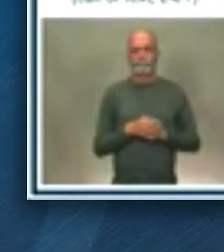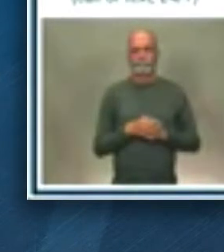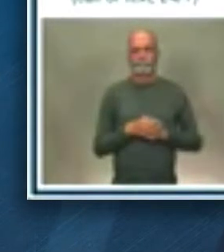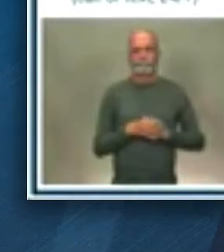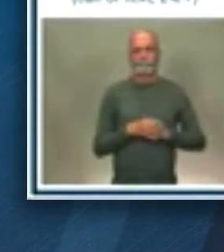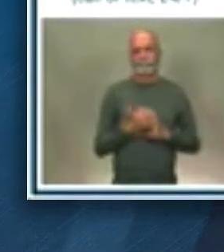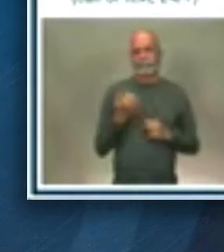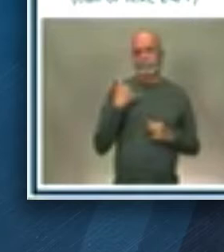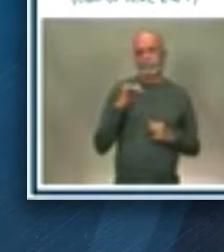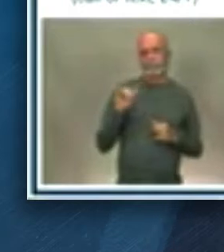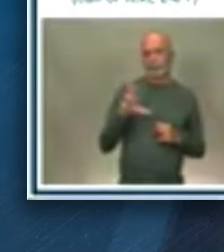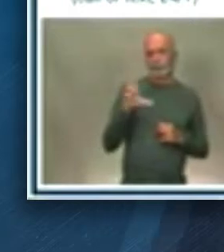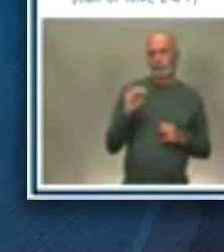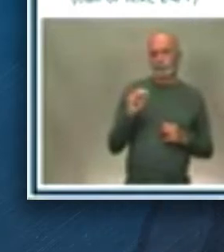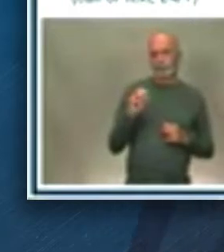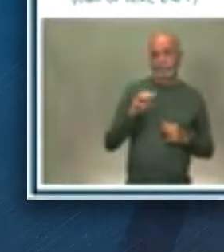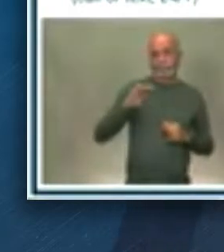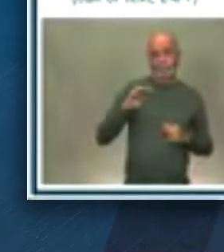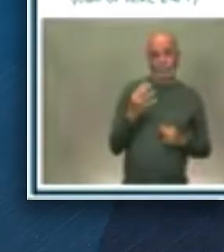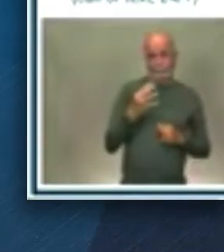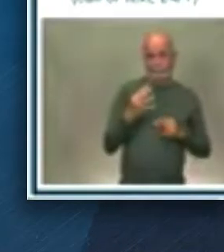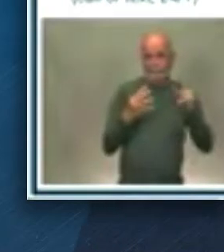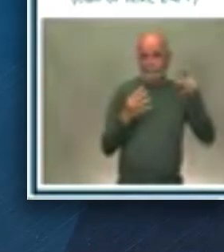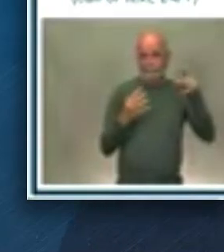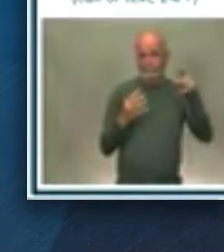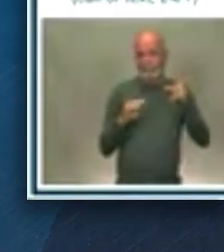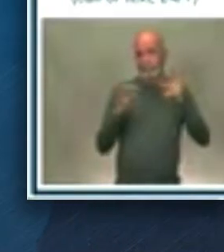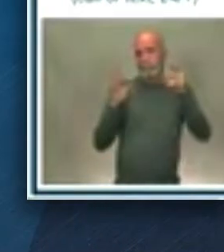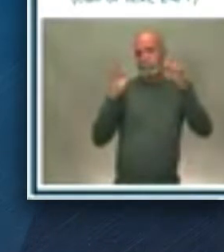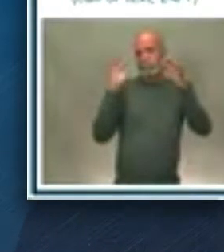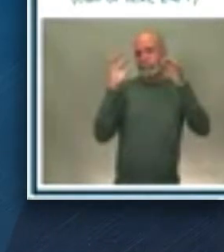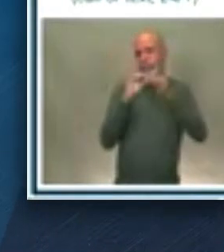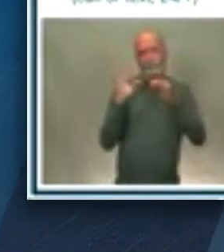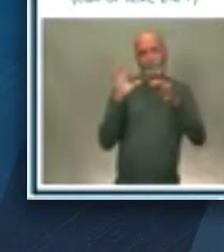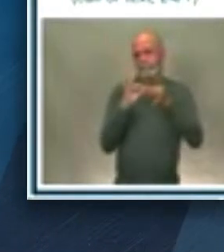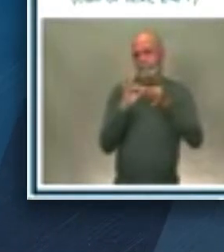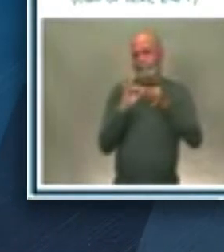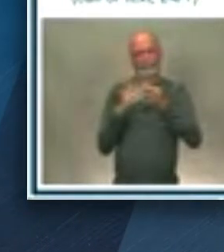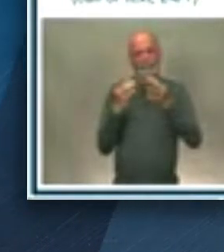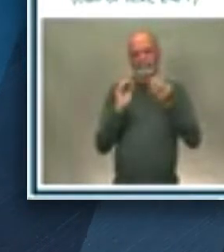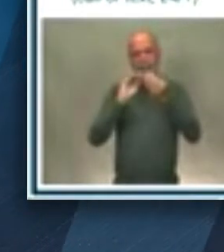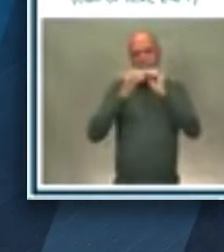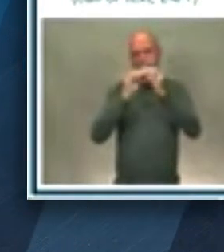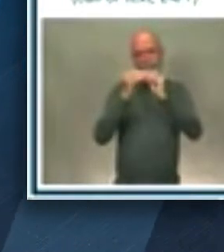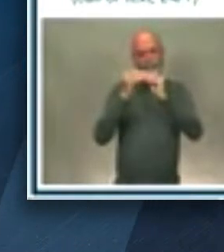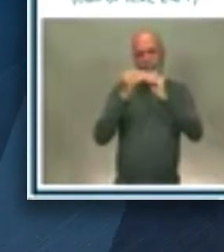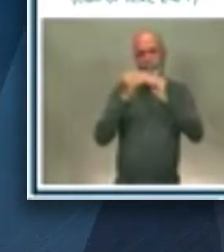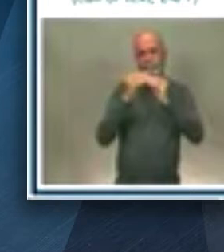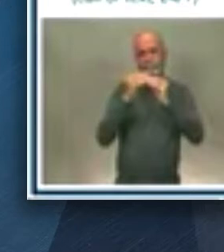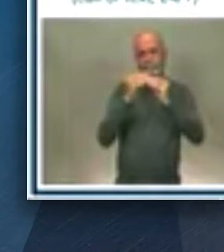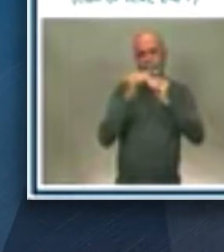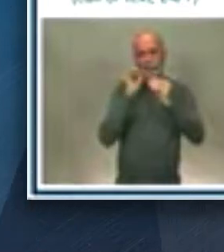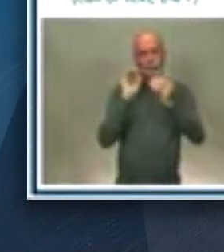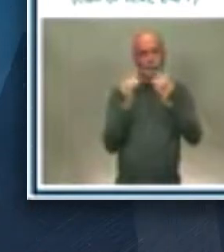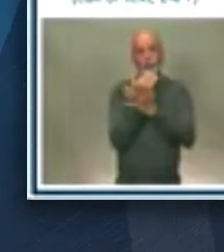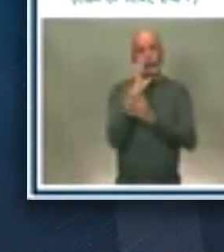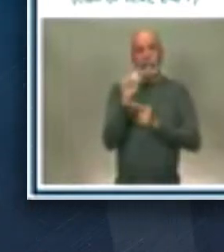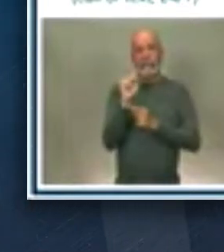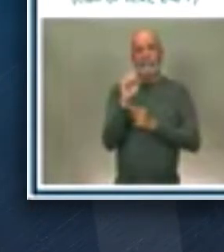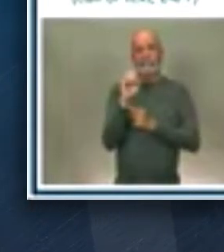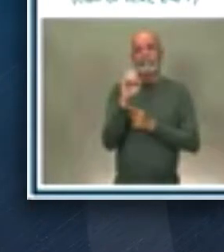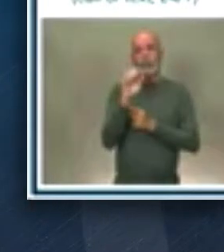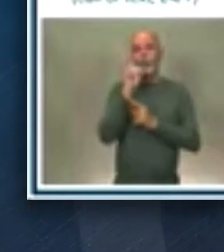it. And on June 4th, 0.6% of cases were of new COVID infections were among people who had been